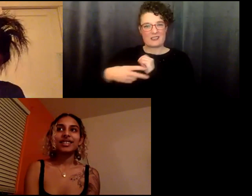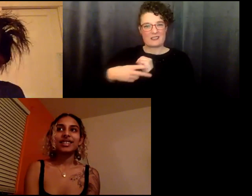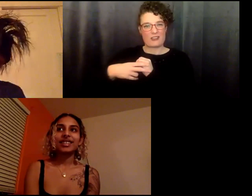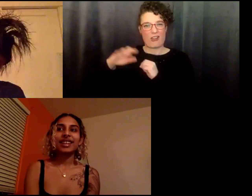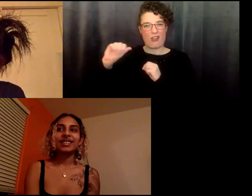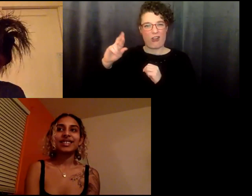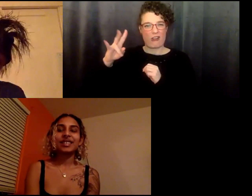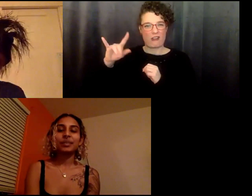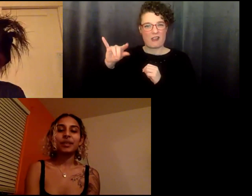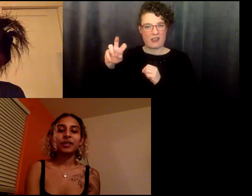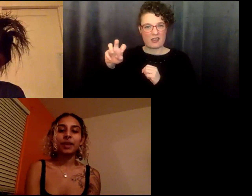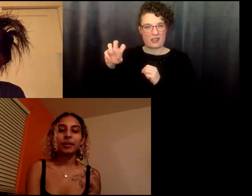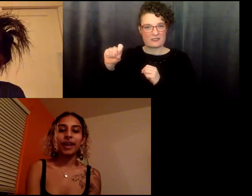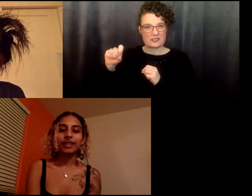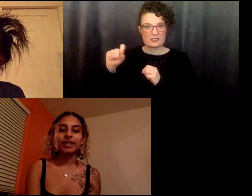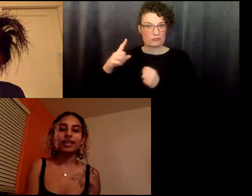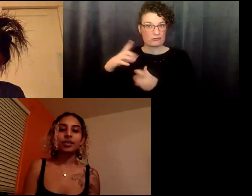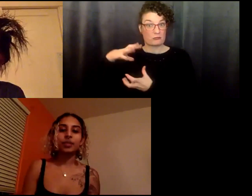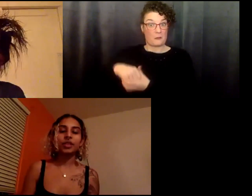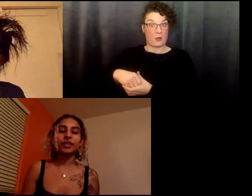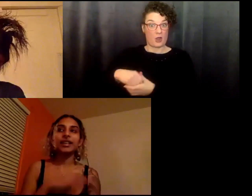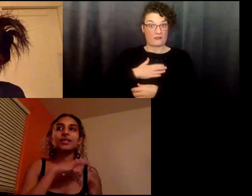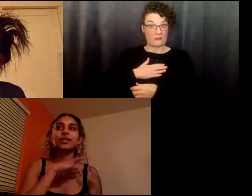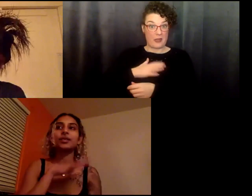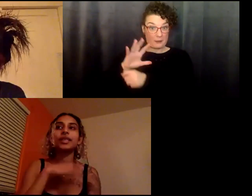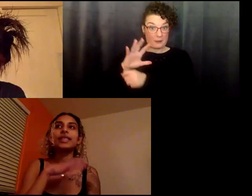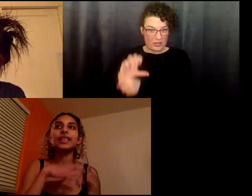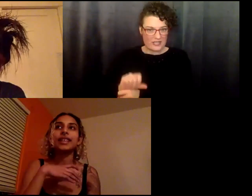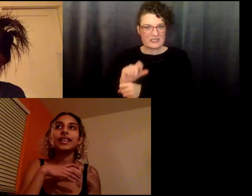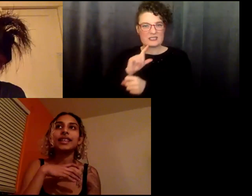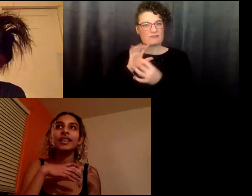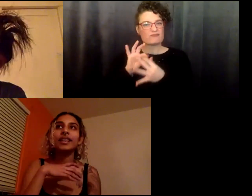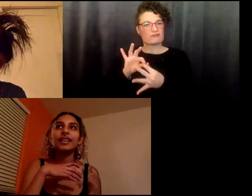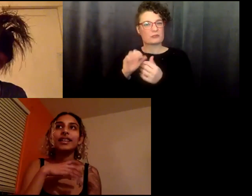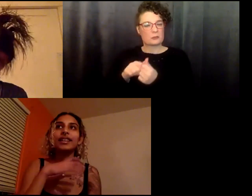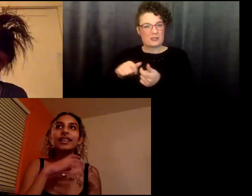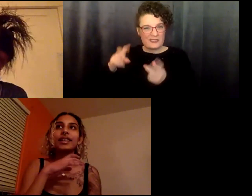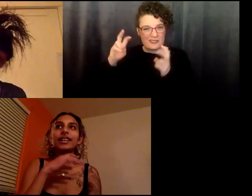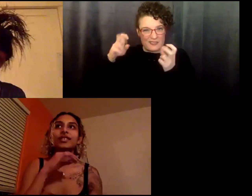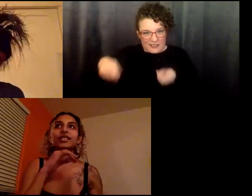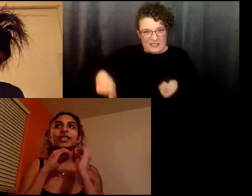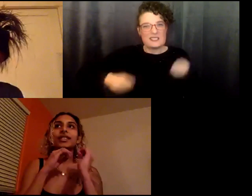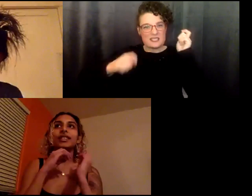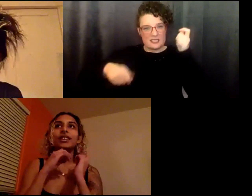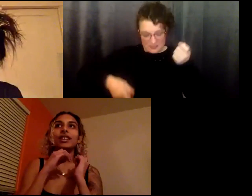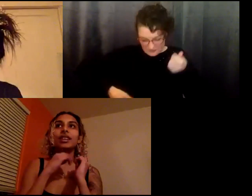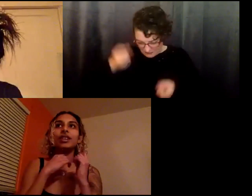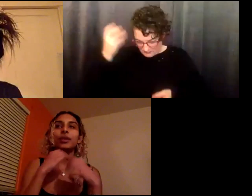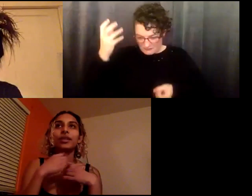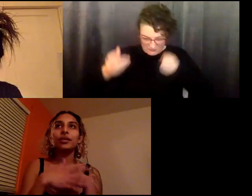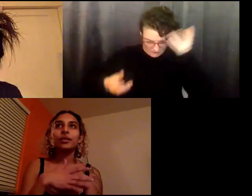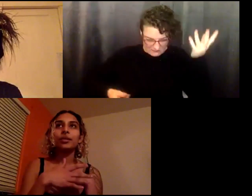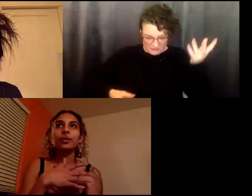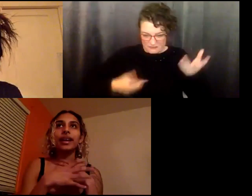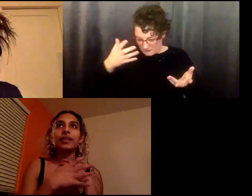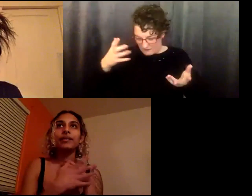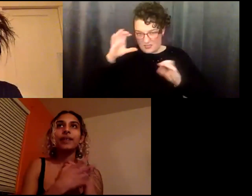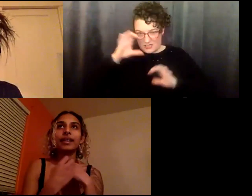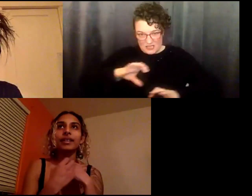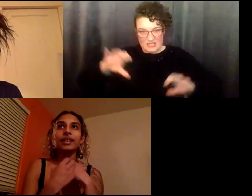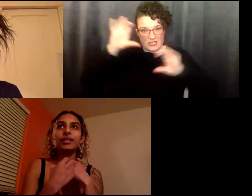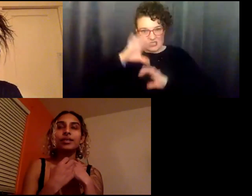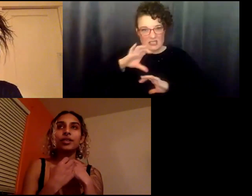there's like just as a part of my practice, like so much of it has to do with digging, like just going through,